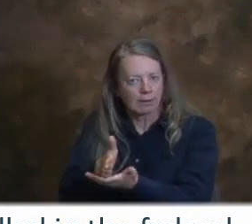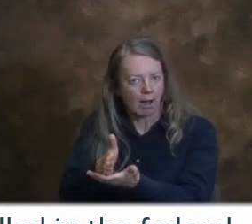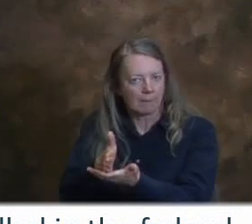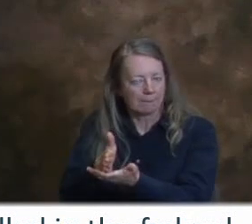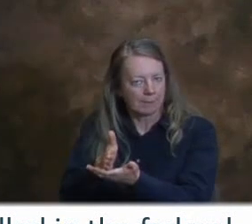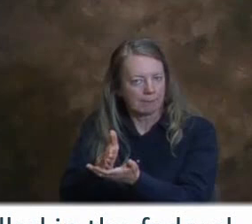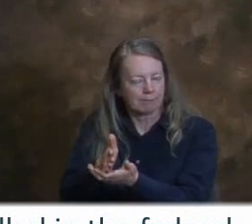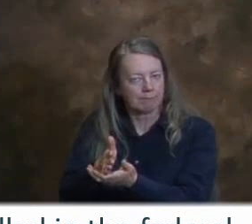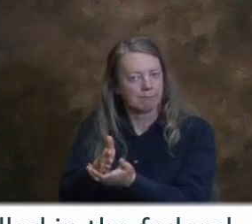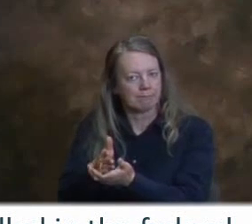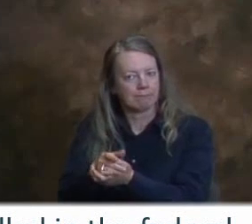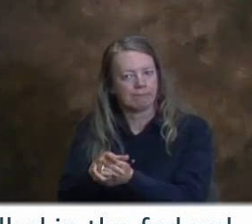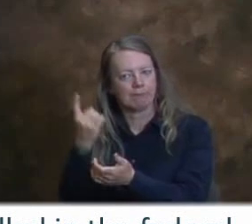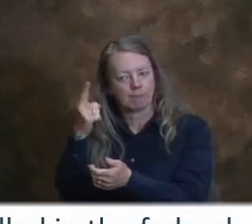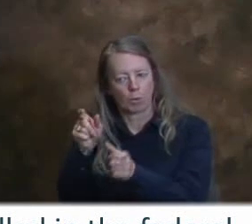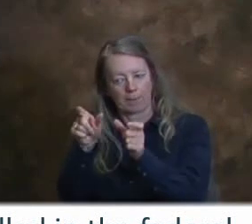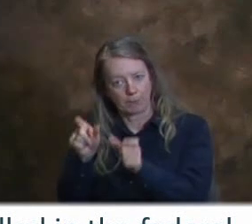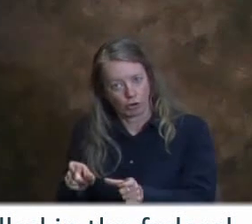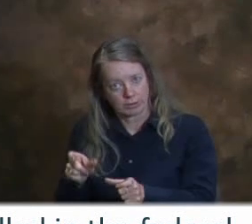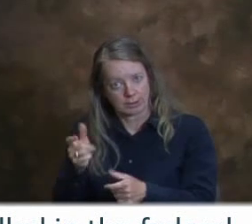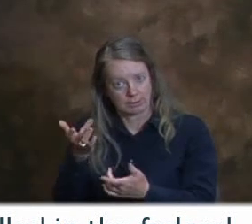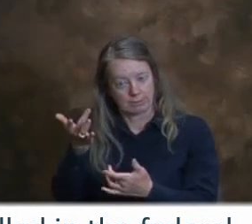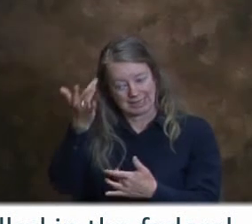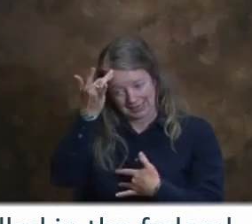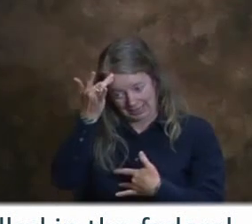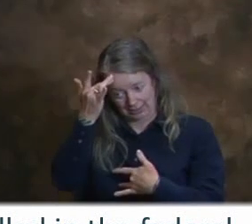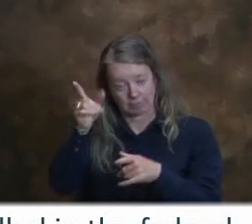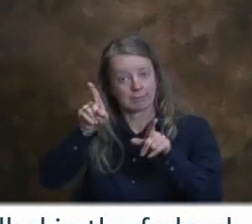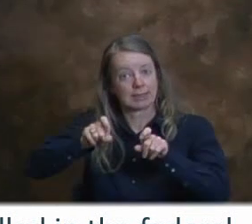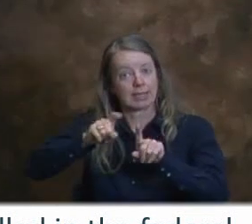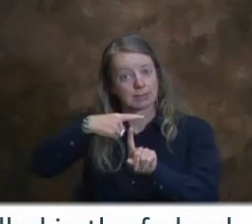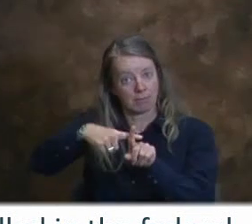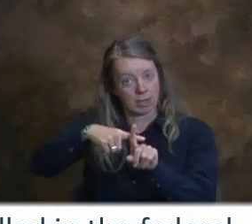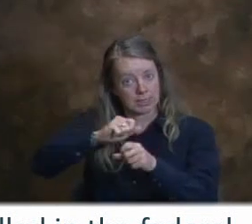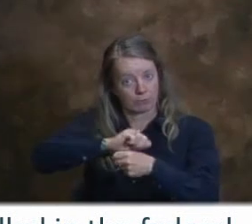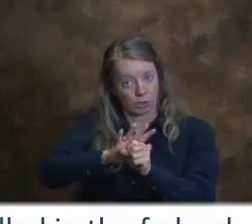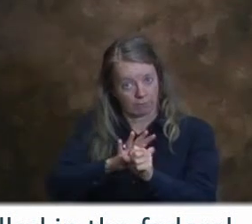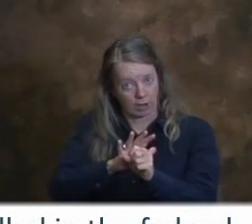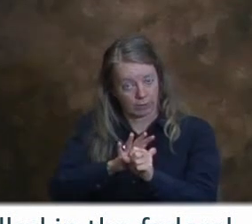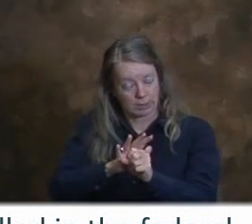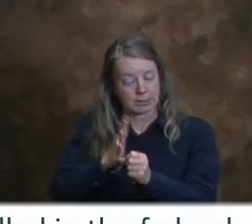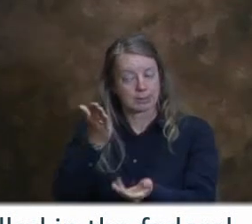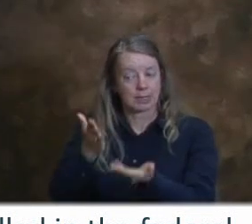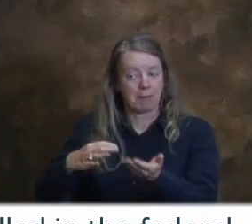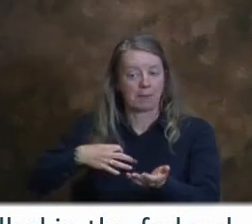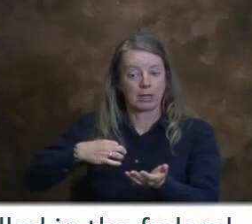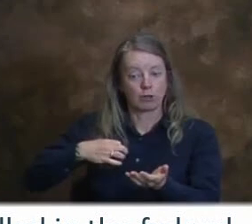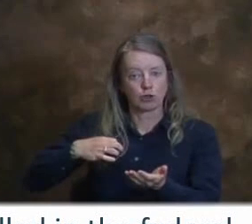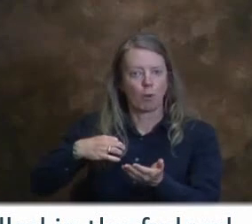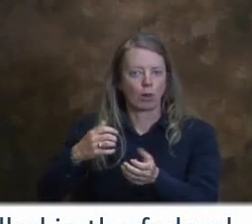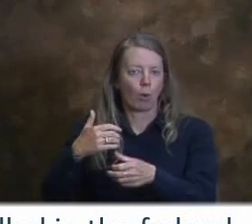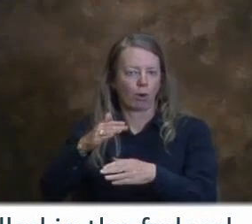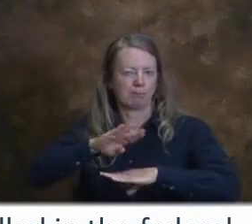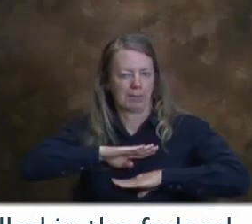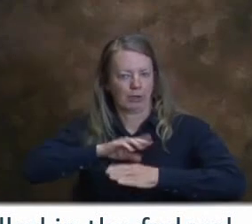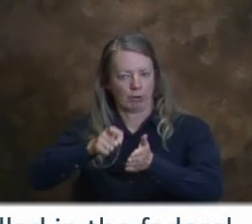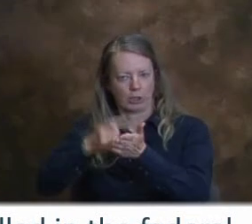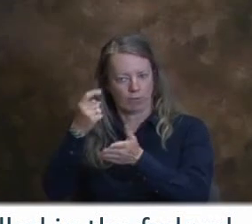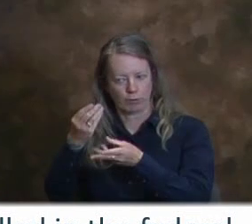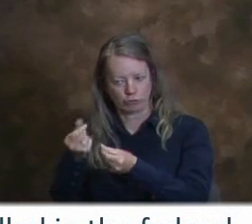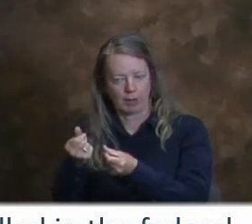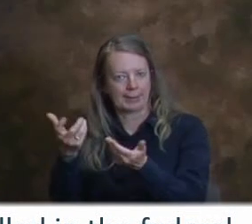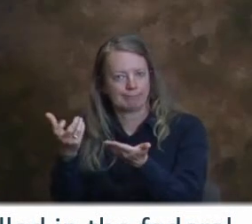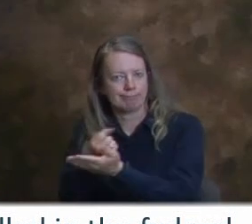who are positive for COVID-19 and may be eligible or meet criteria for treatment.